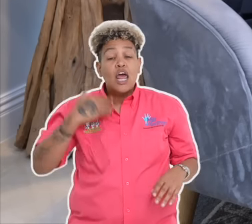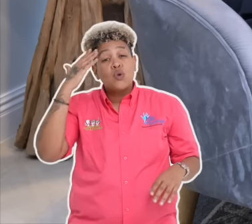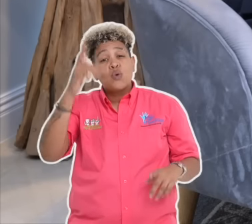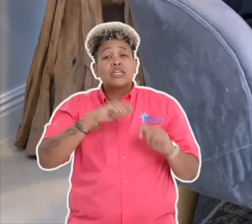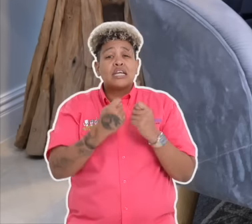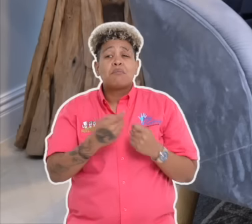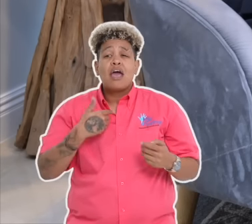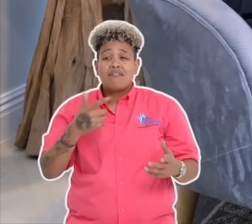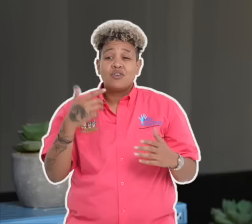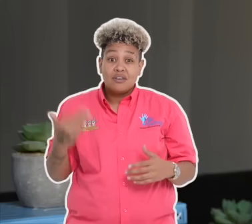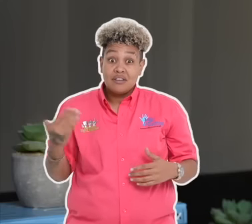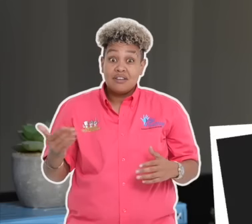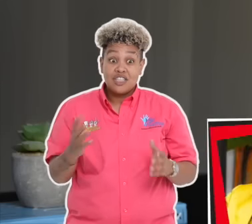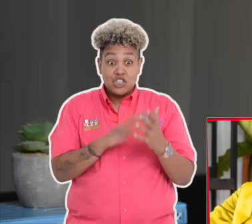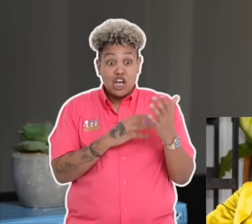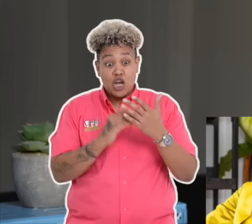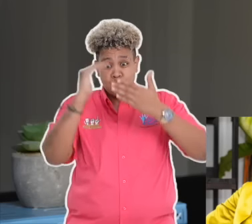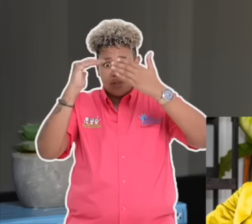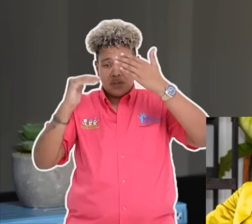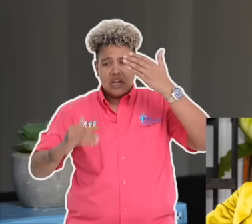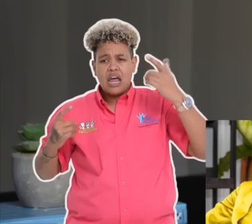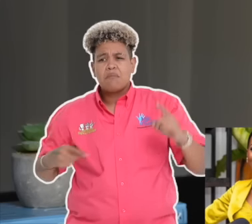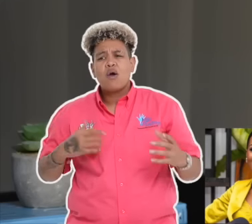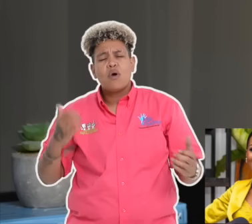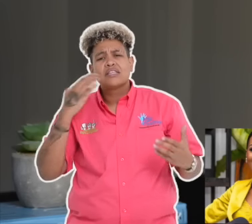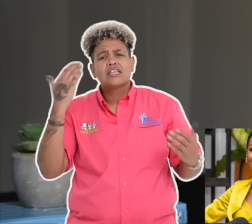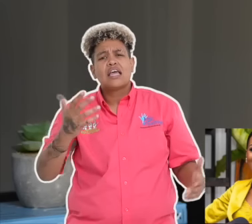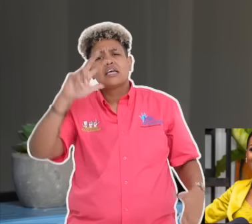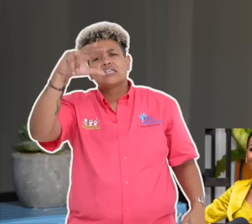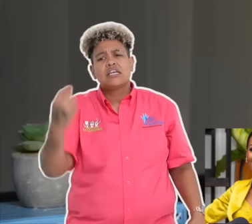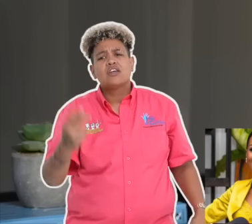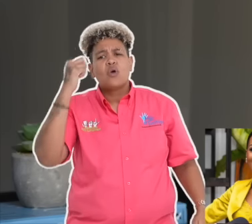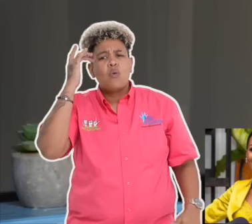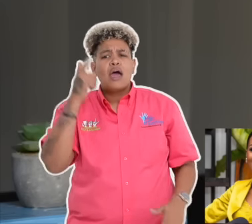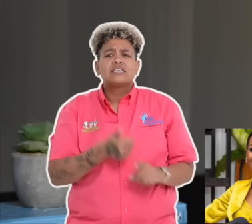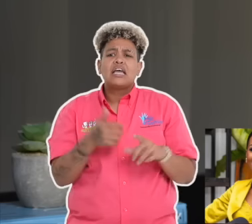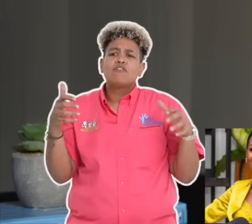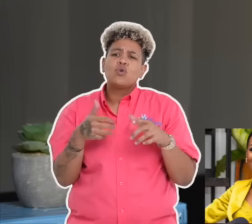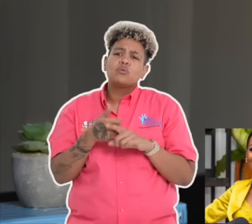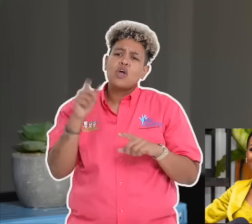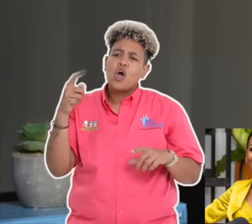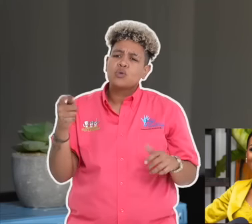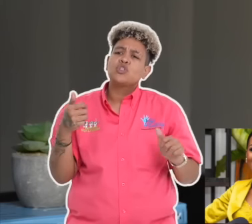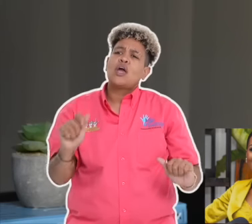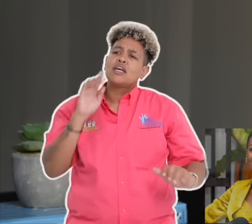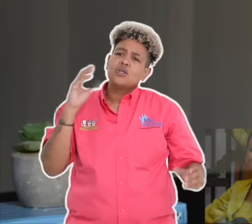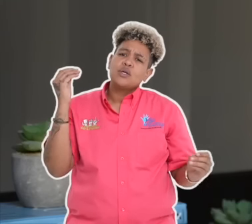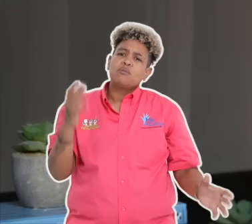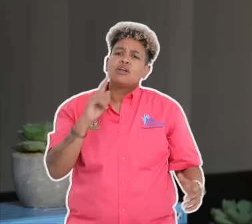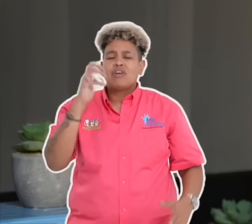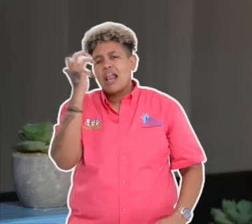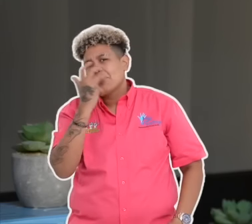that your team has you scheduled. I want to thank Sagicor simply because the group always tries to bring